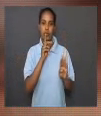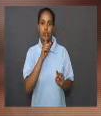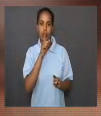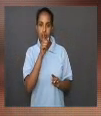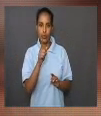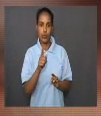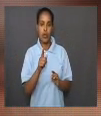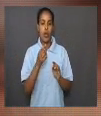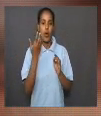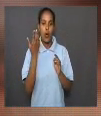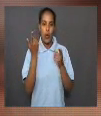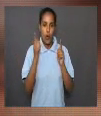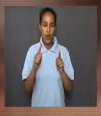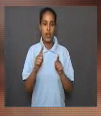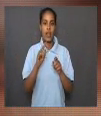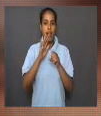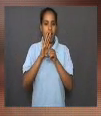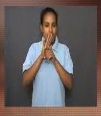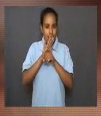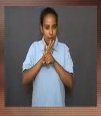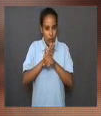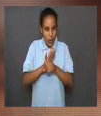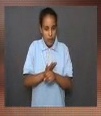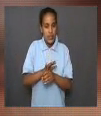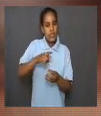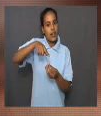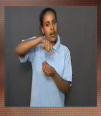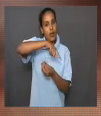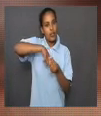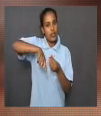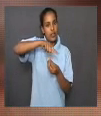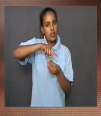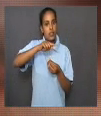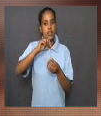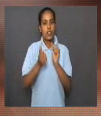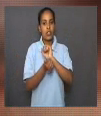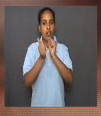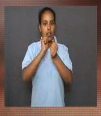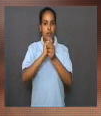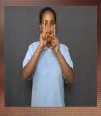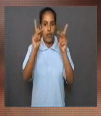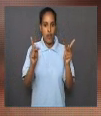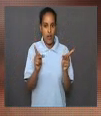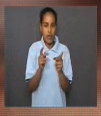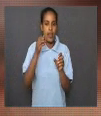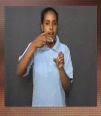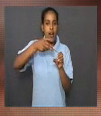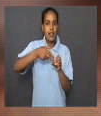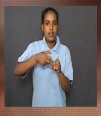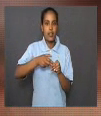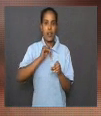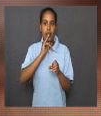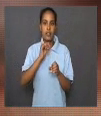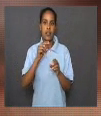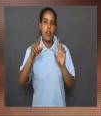Sentence B is true. When a gas is compressed by its surroundings, the change in